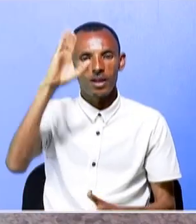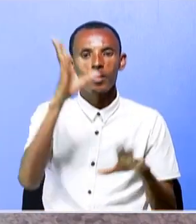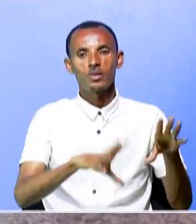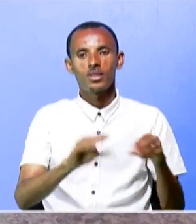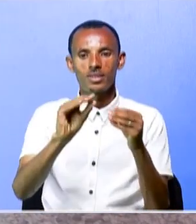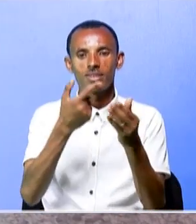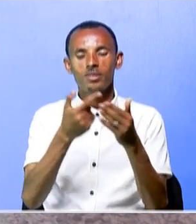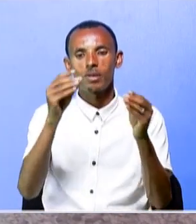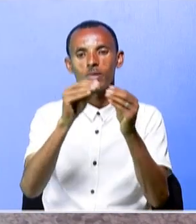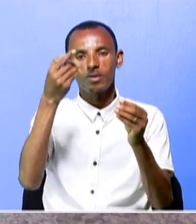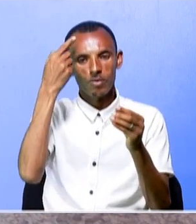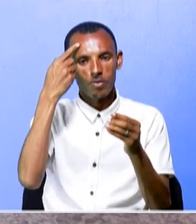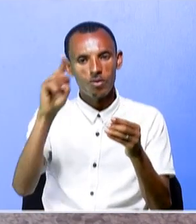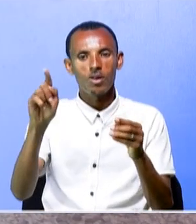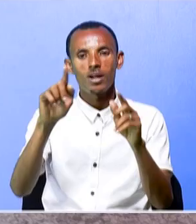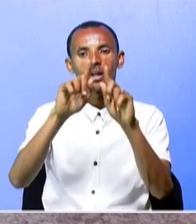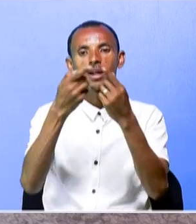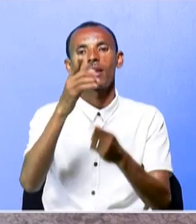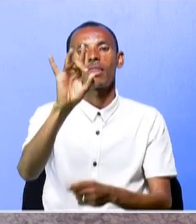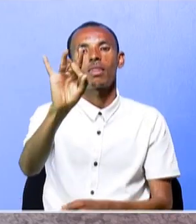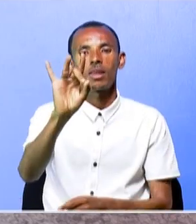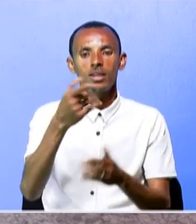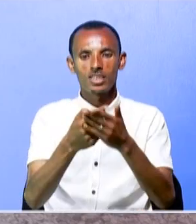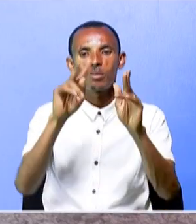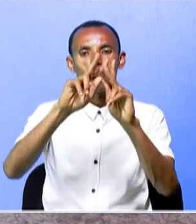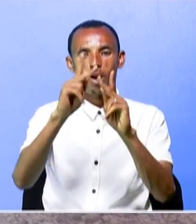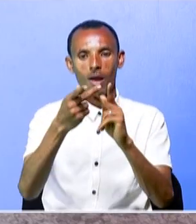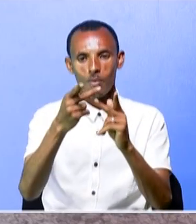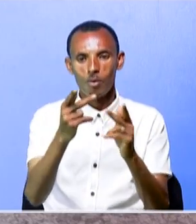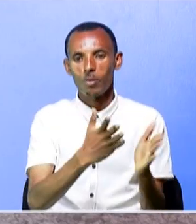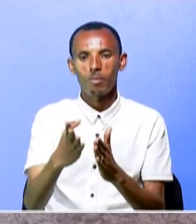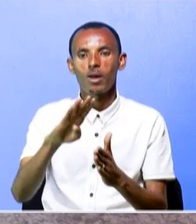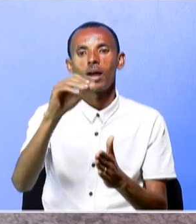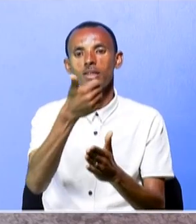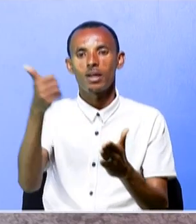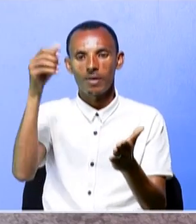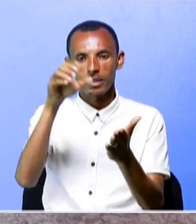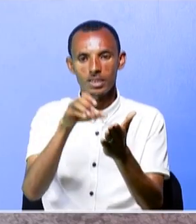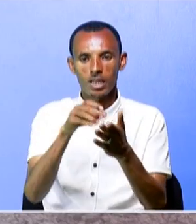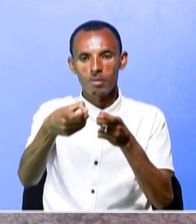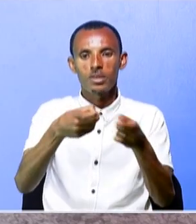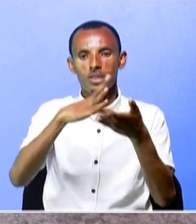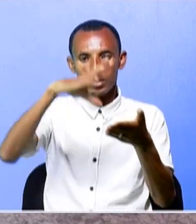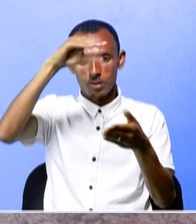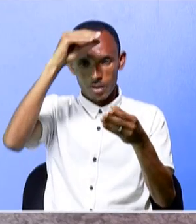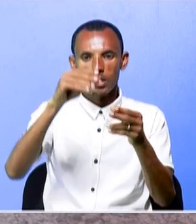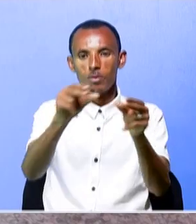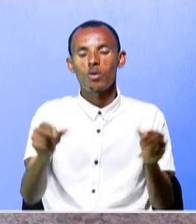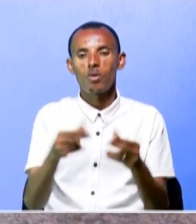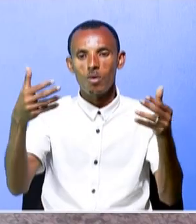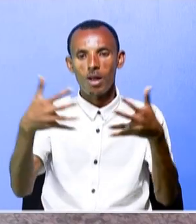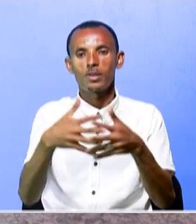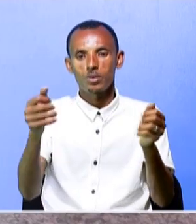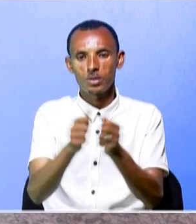Hello everyone, this is mathematics lesson for grade 8. This program is organized by Addis Ababa City Administration Education Bureau